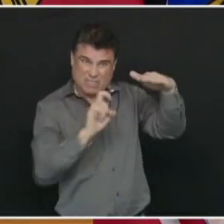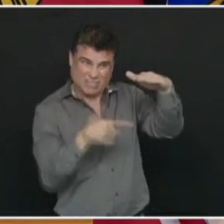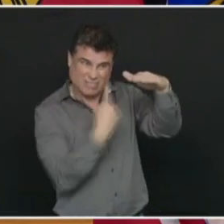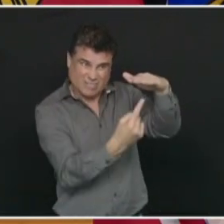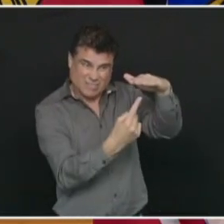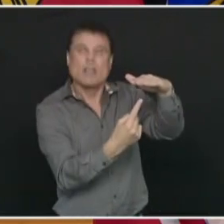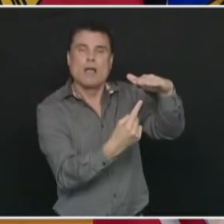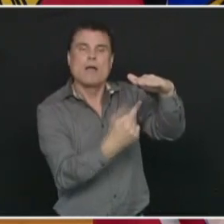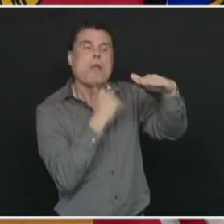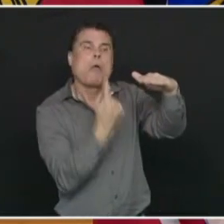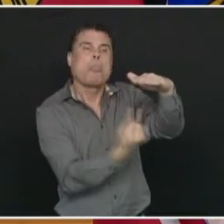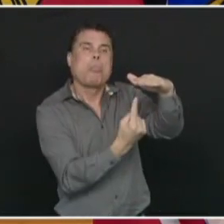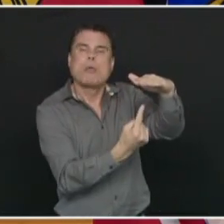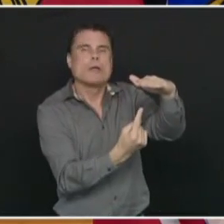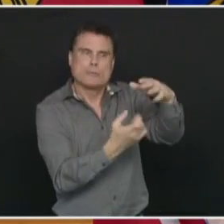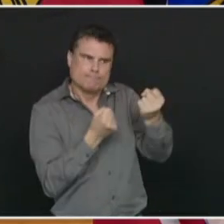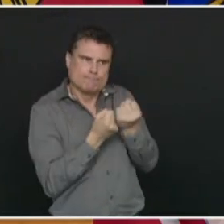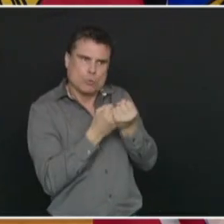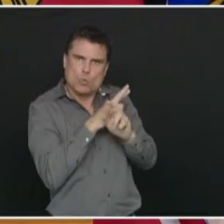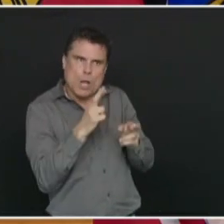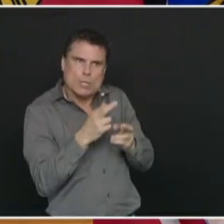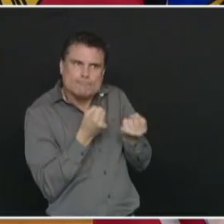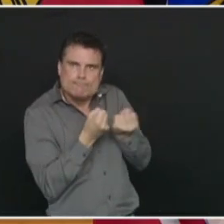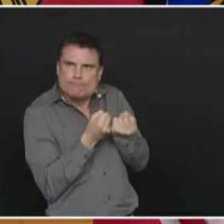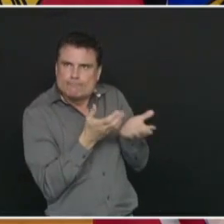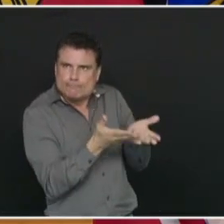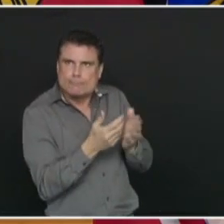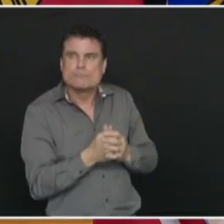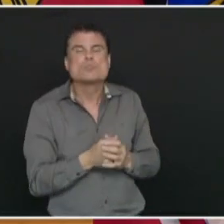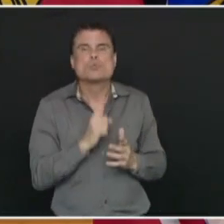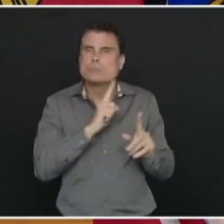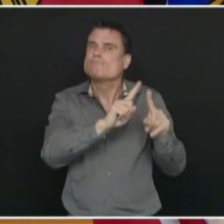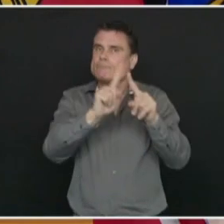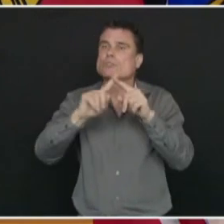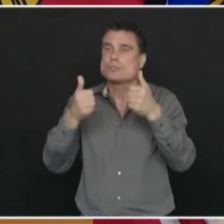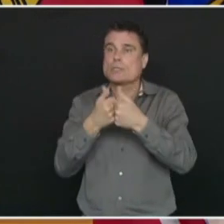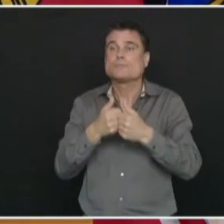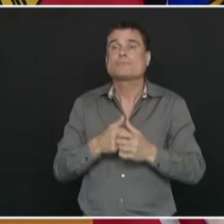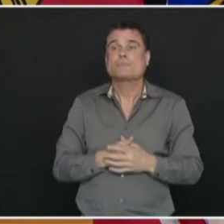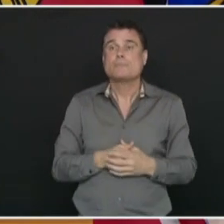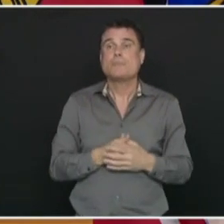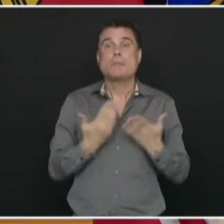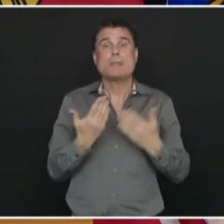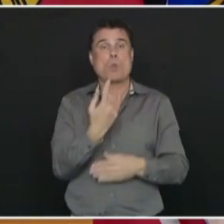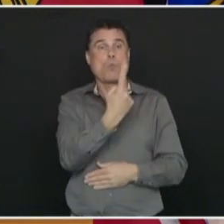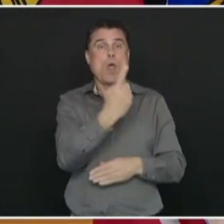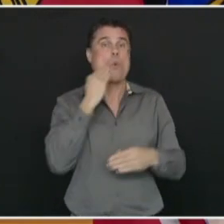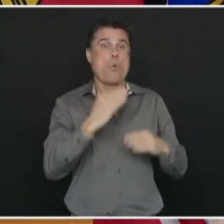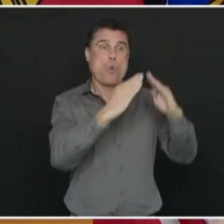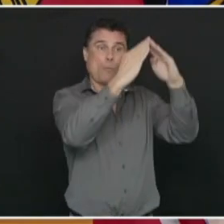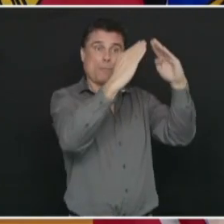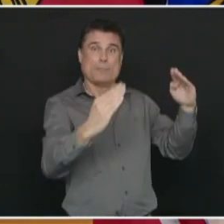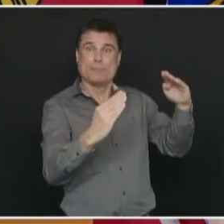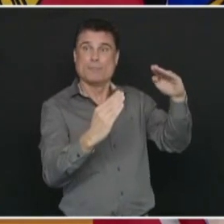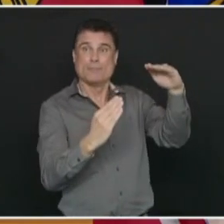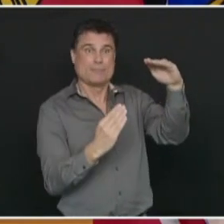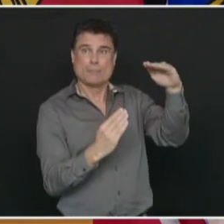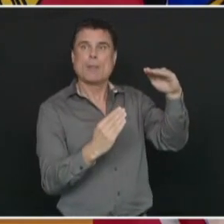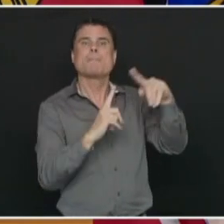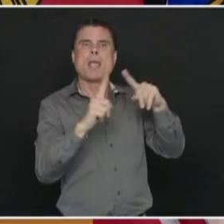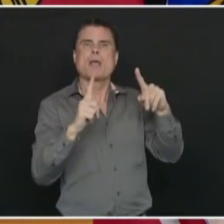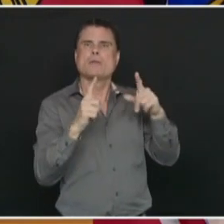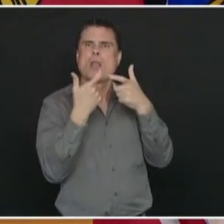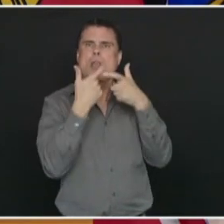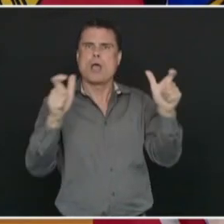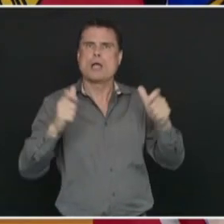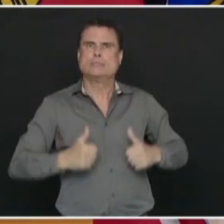at long-term care homes? And also, do you have any thoughts as to why the outbreak at the provincial institution in the Okanagan